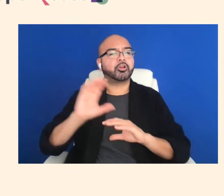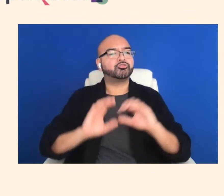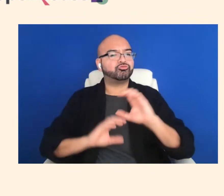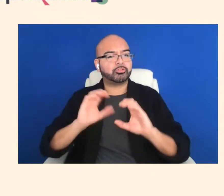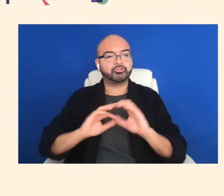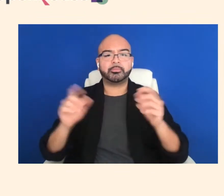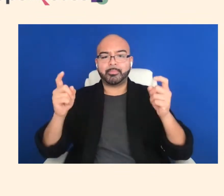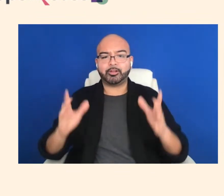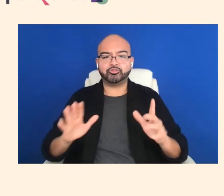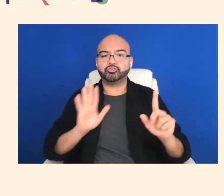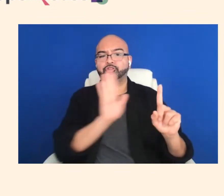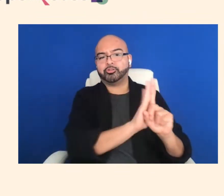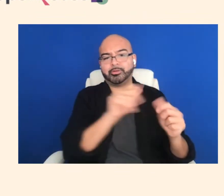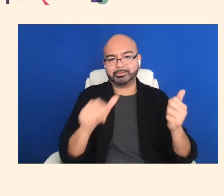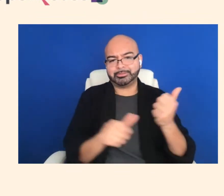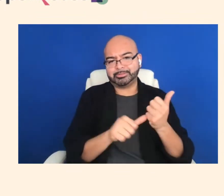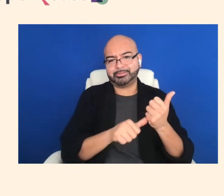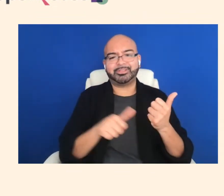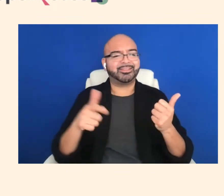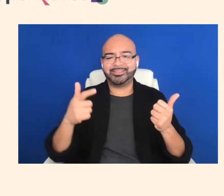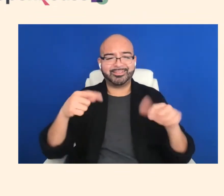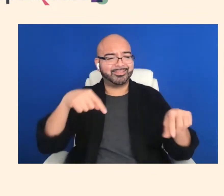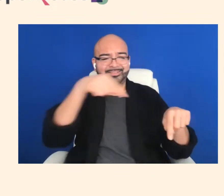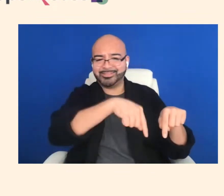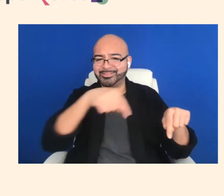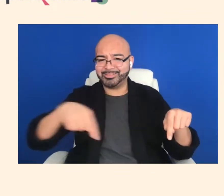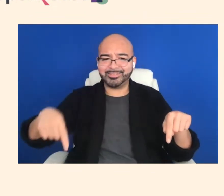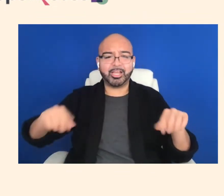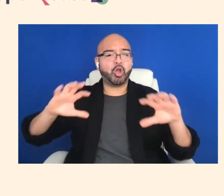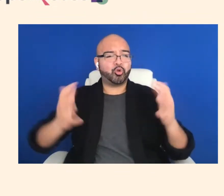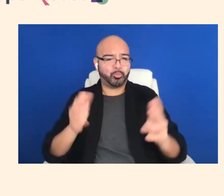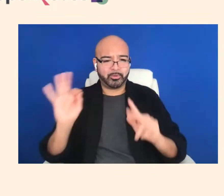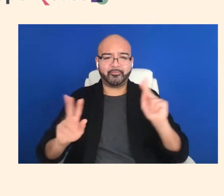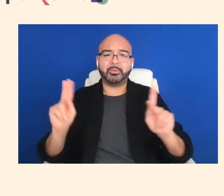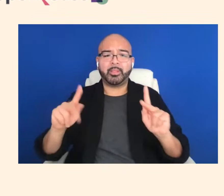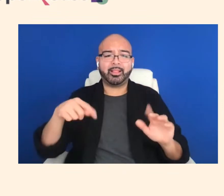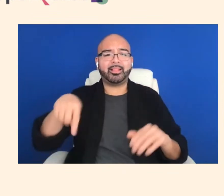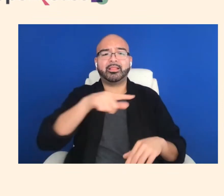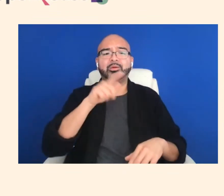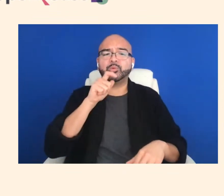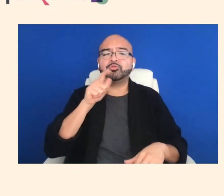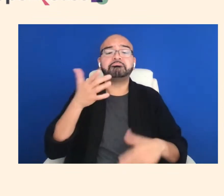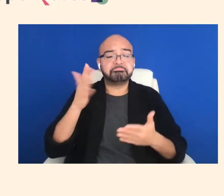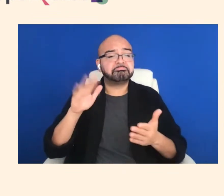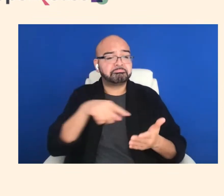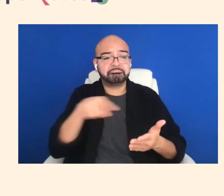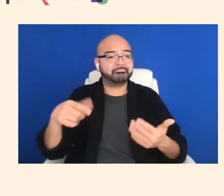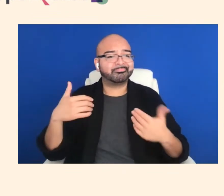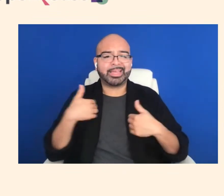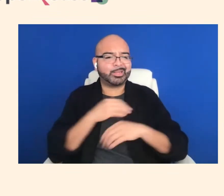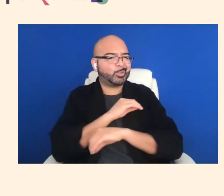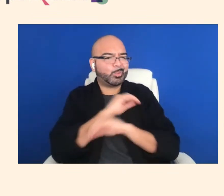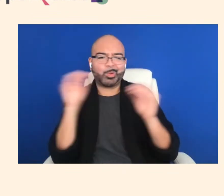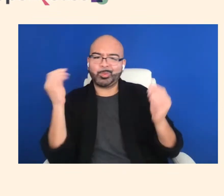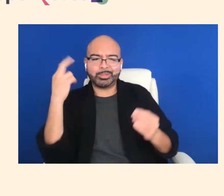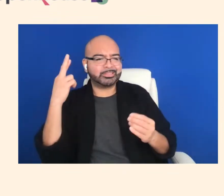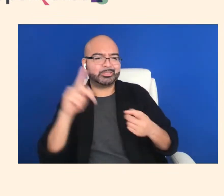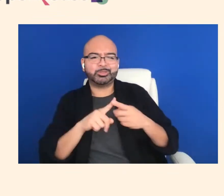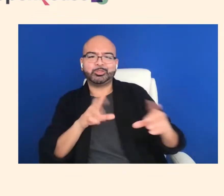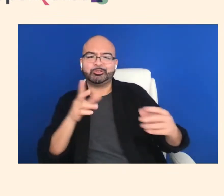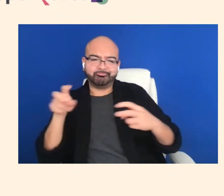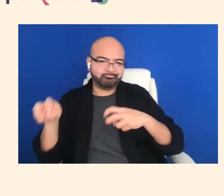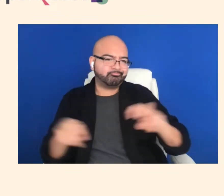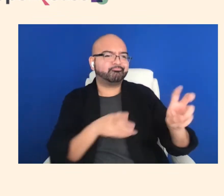assistant. This is a group of people who, in some ways, had no business moving into the real estate and finance